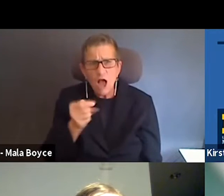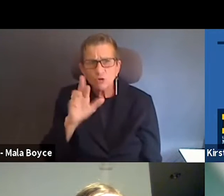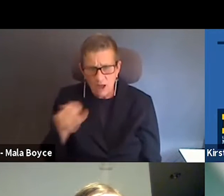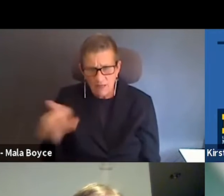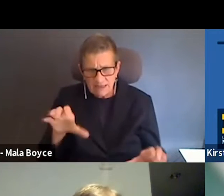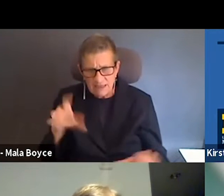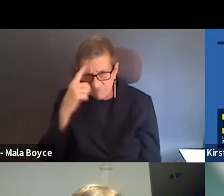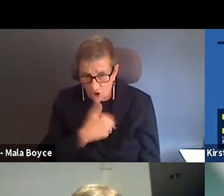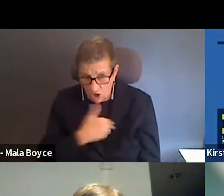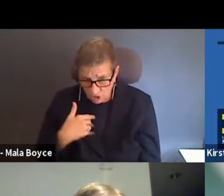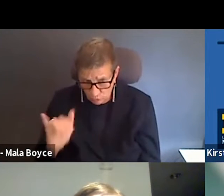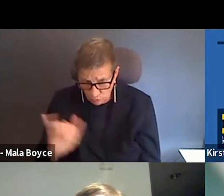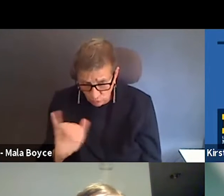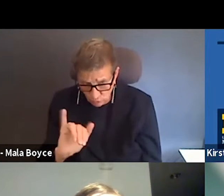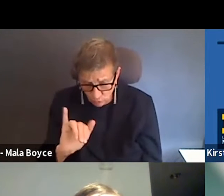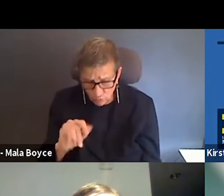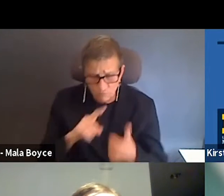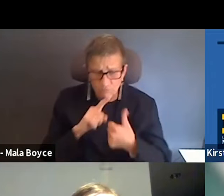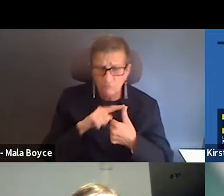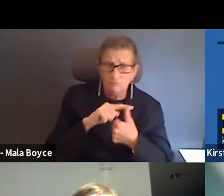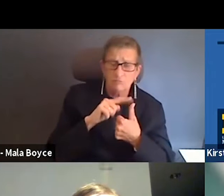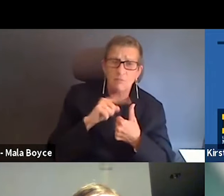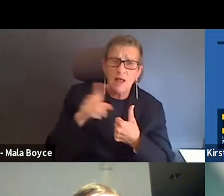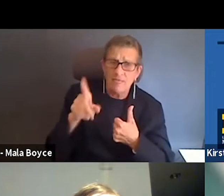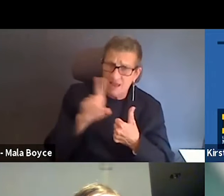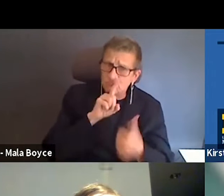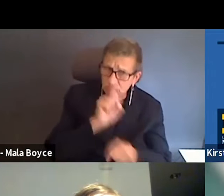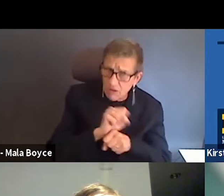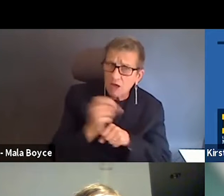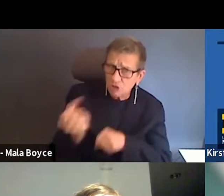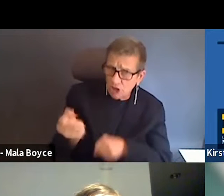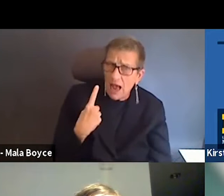us. Number one, they actually asked us, like,